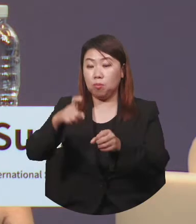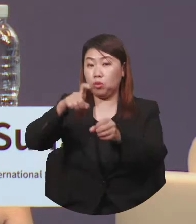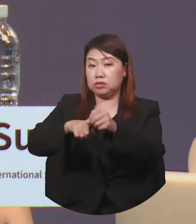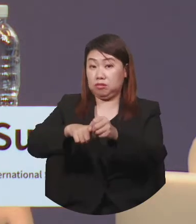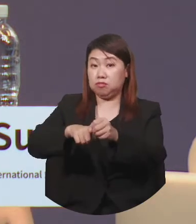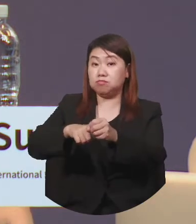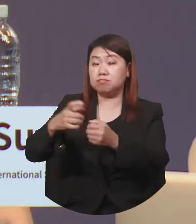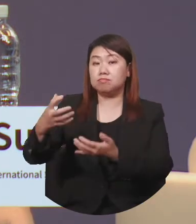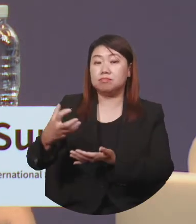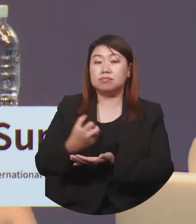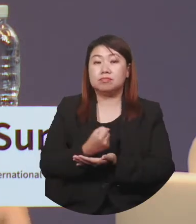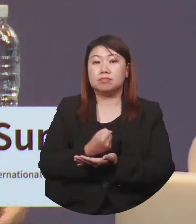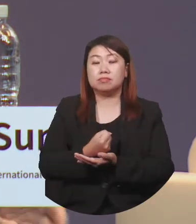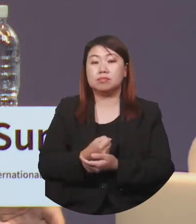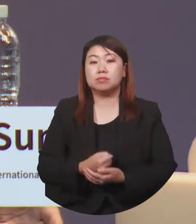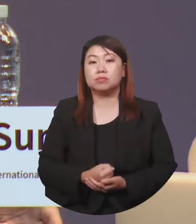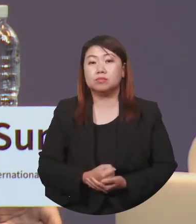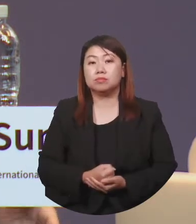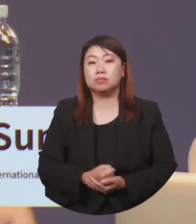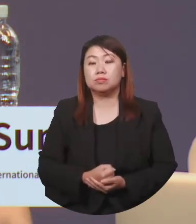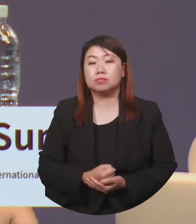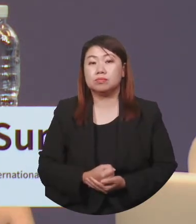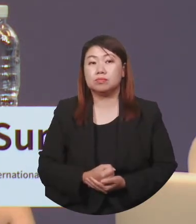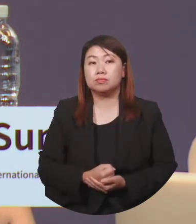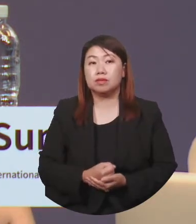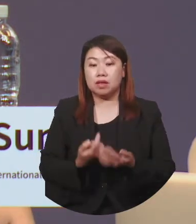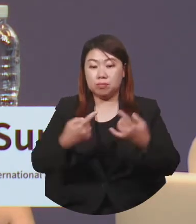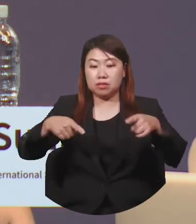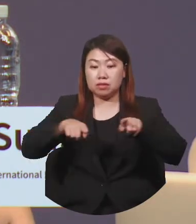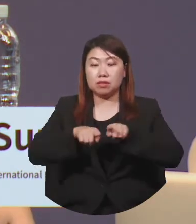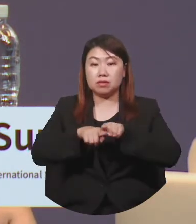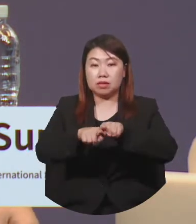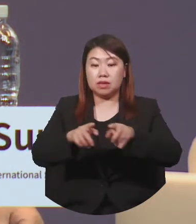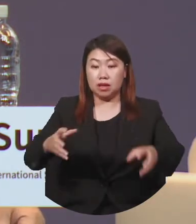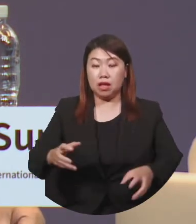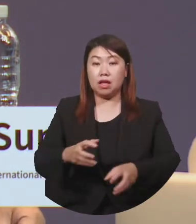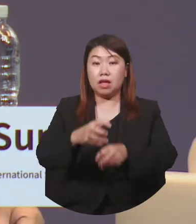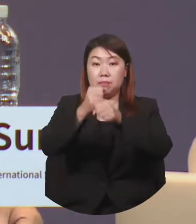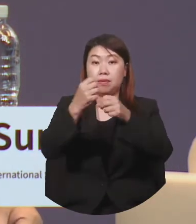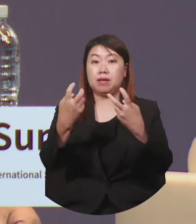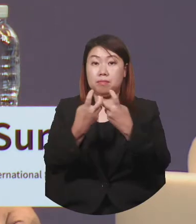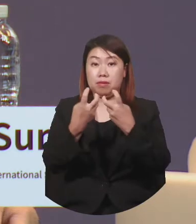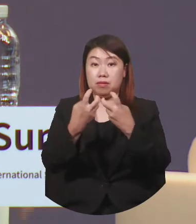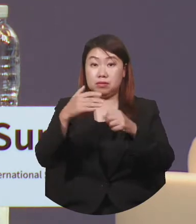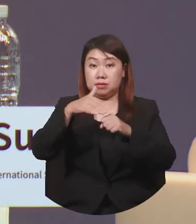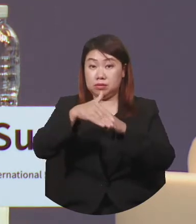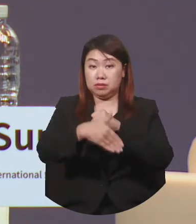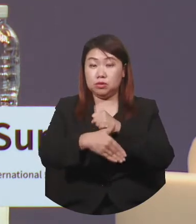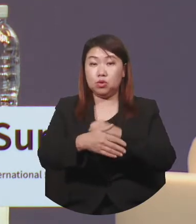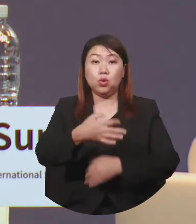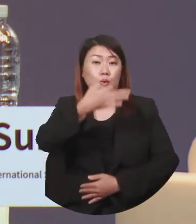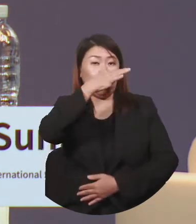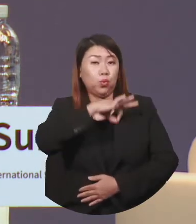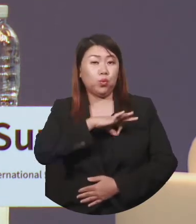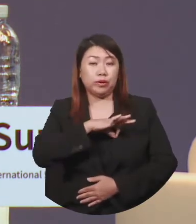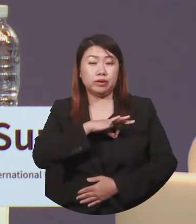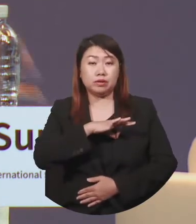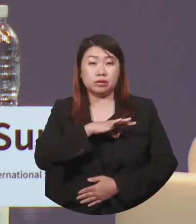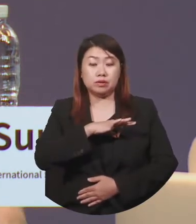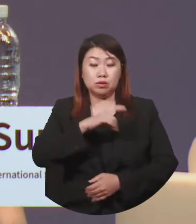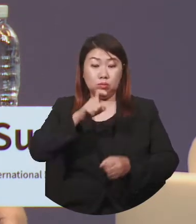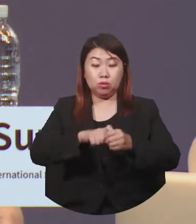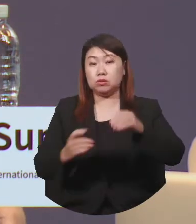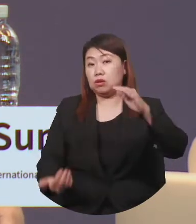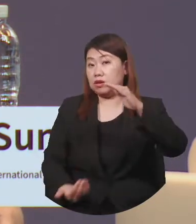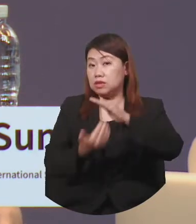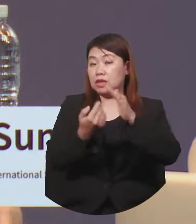newly integrated fashion for more efficient and effectiveness. If this is happening, maybe 3